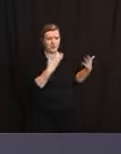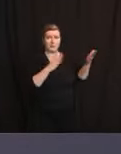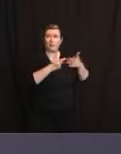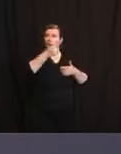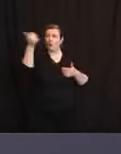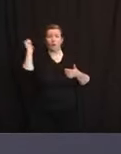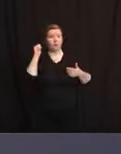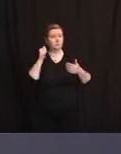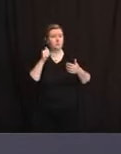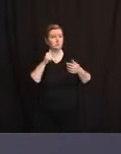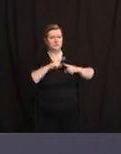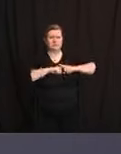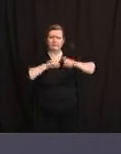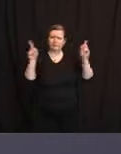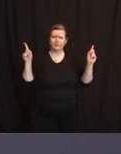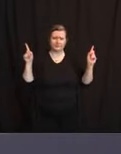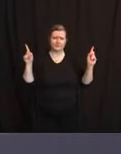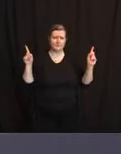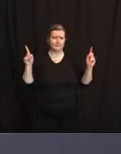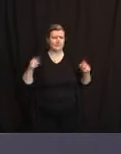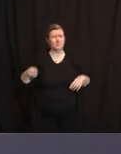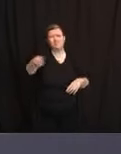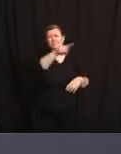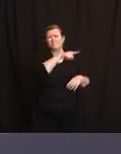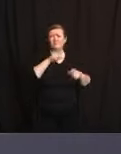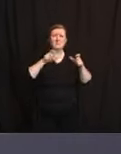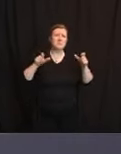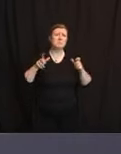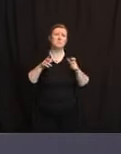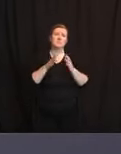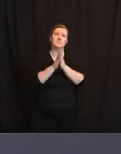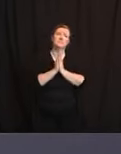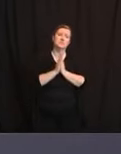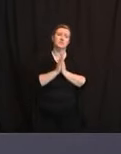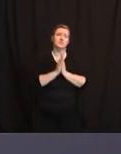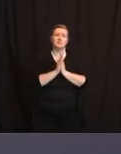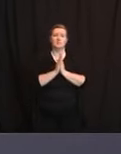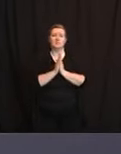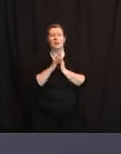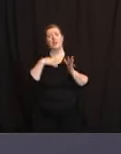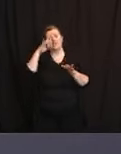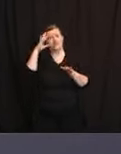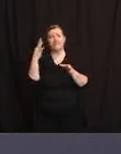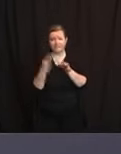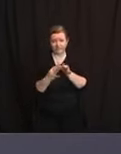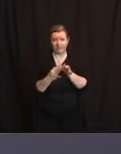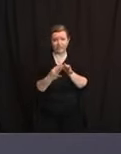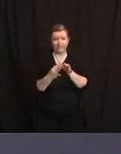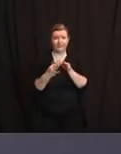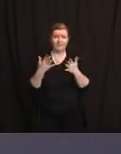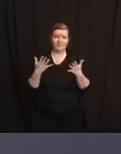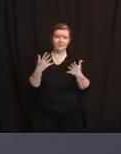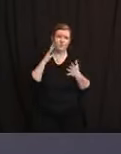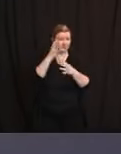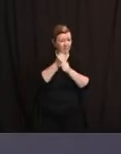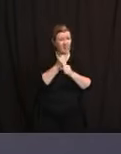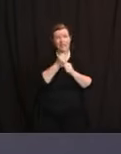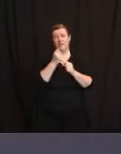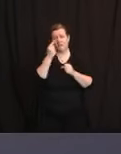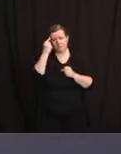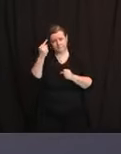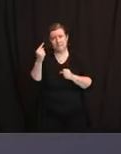before. So to folks out there, please keep the faith. Again, to repeat something we've said every day, you will get every single penny that